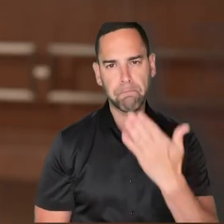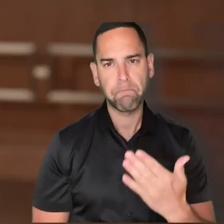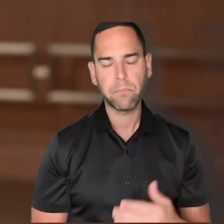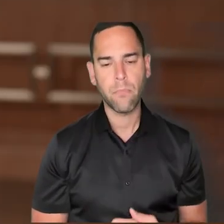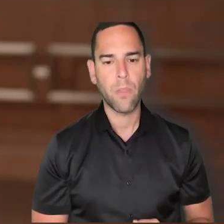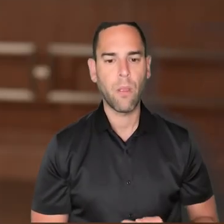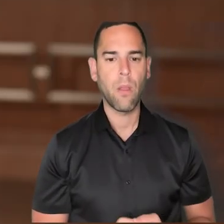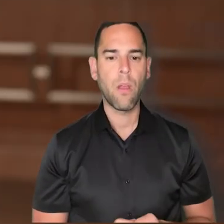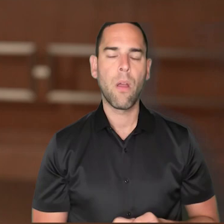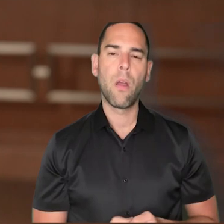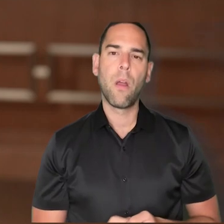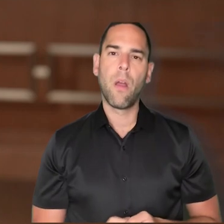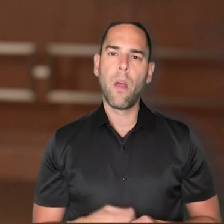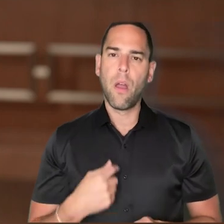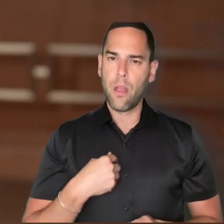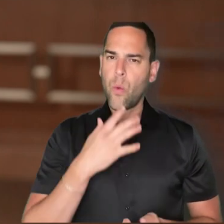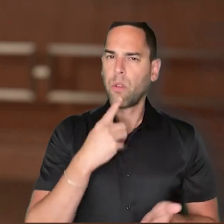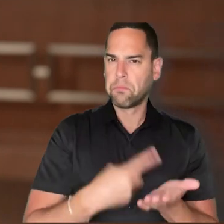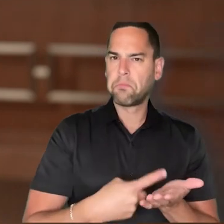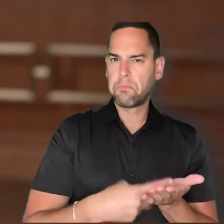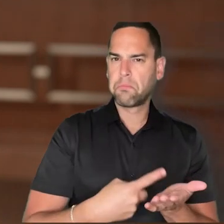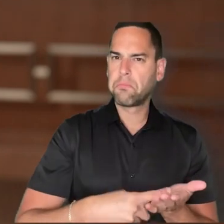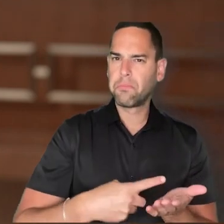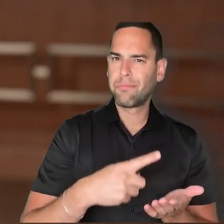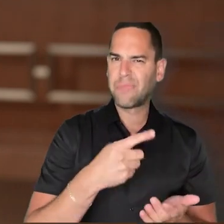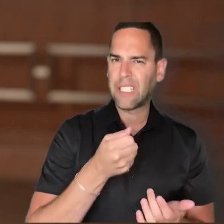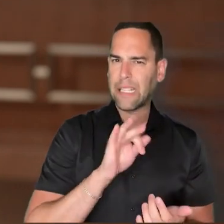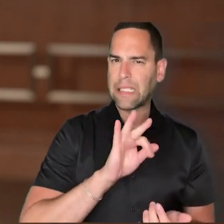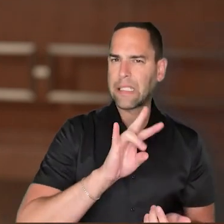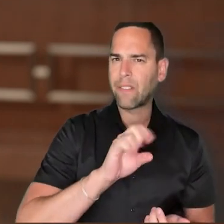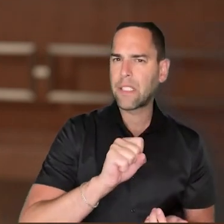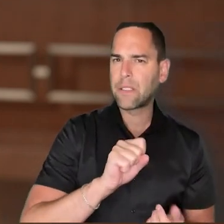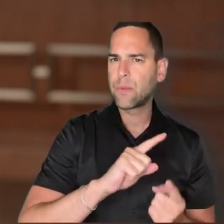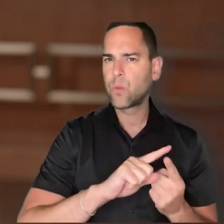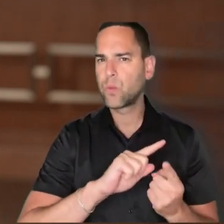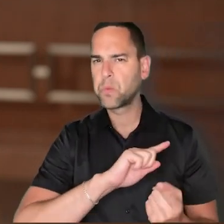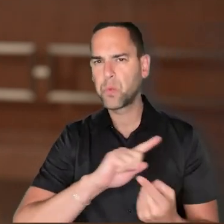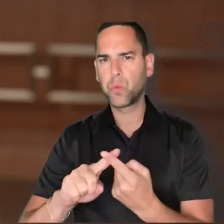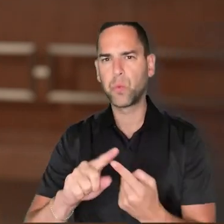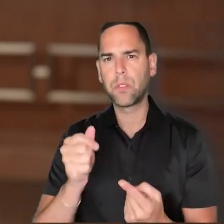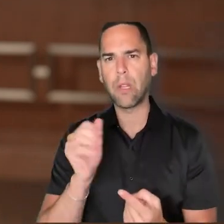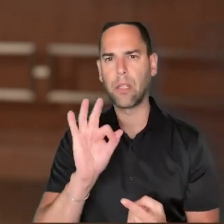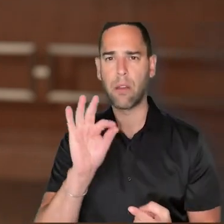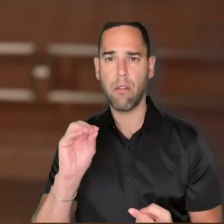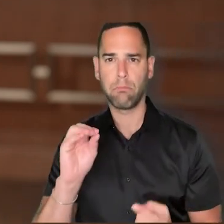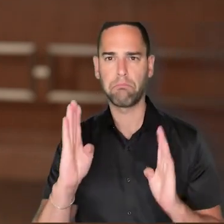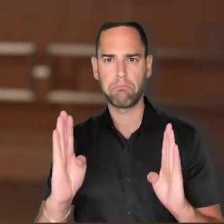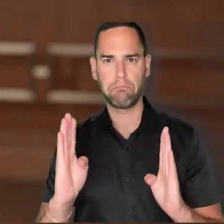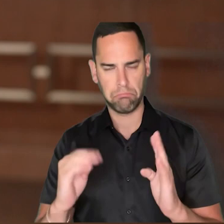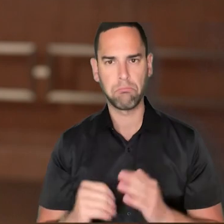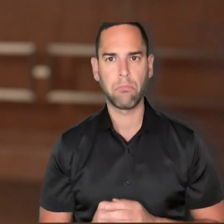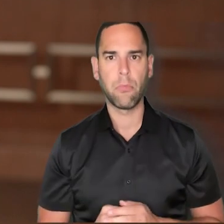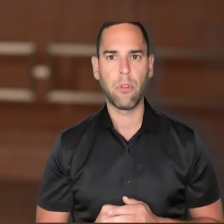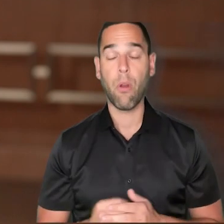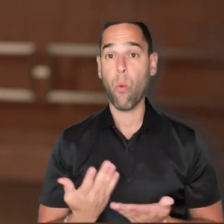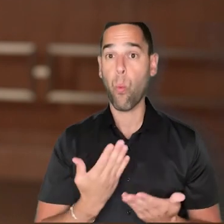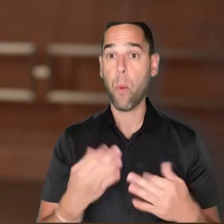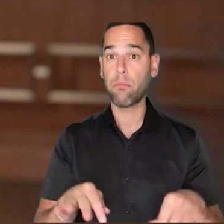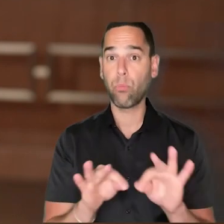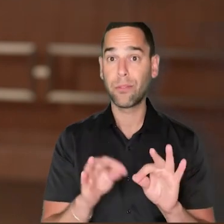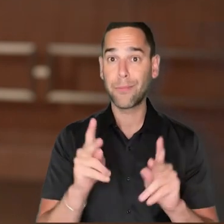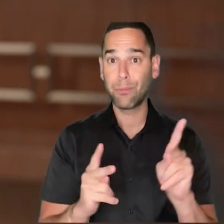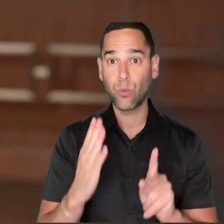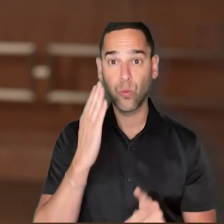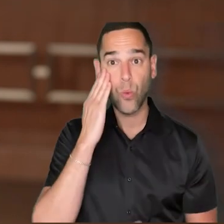question. So I think I'm going to talk a little bit both about the 70s and until the ADA, because what